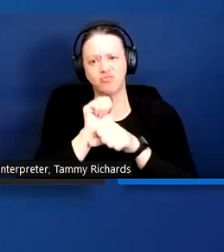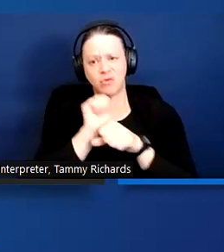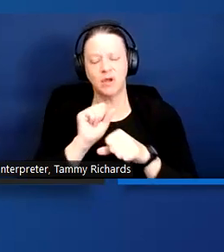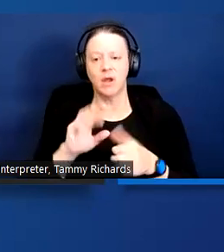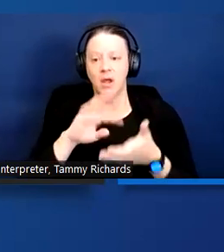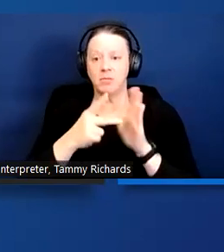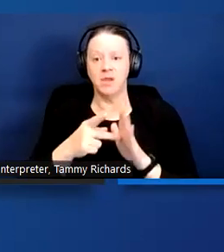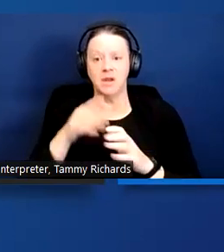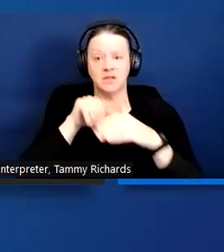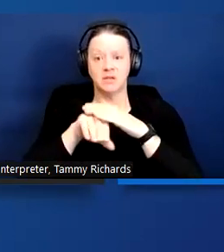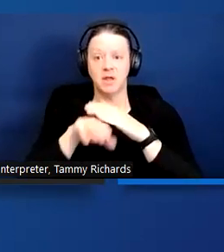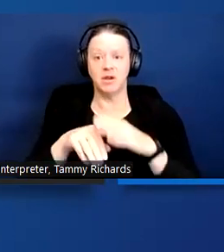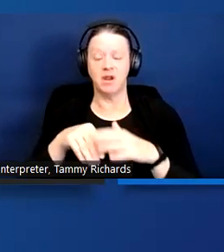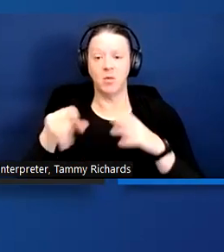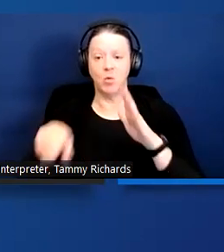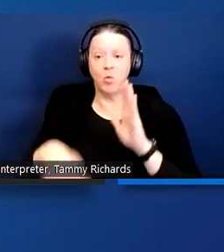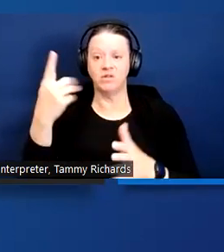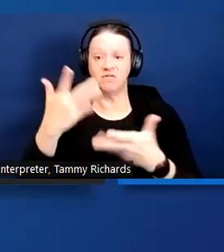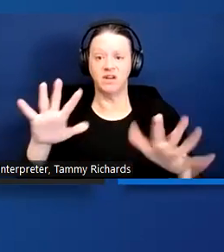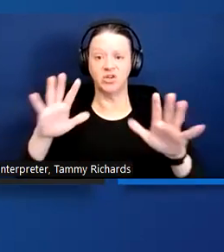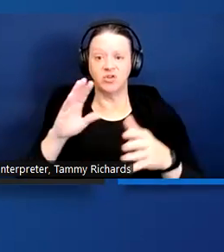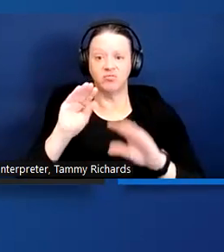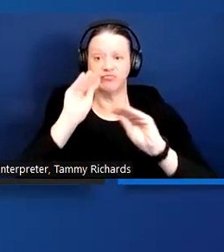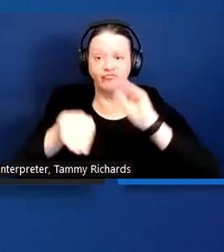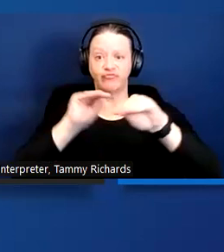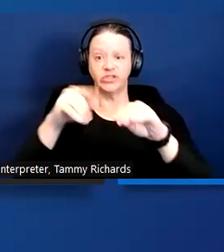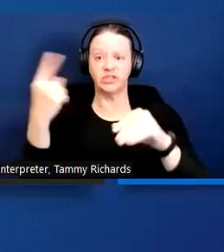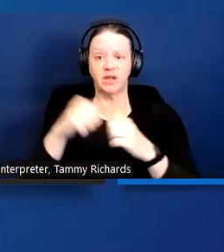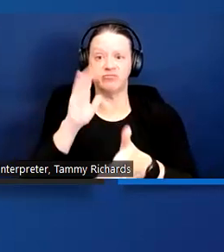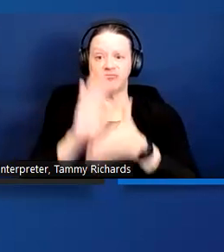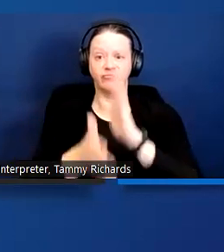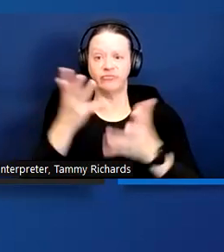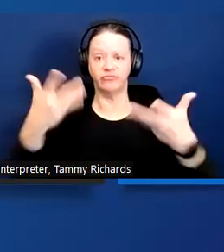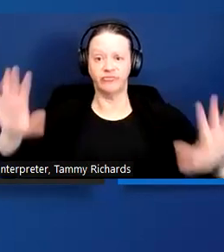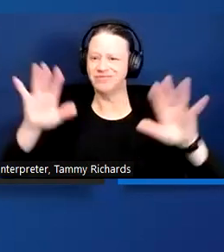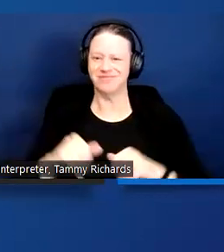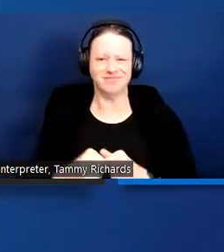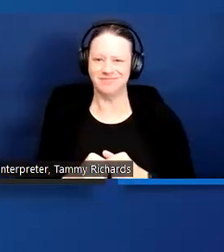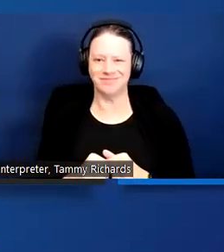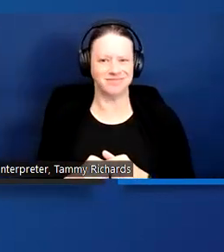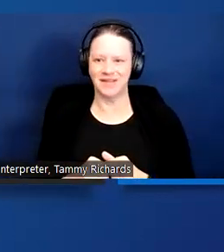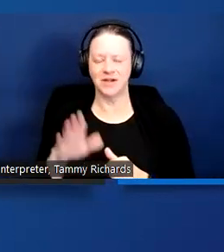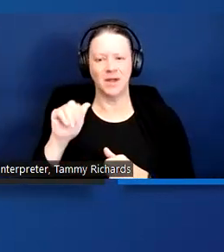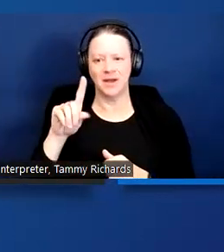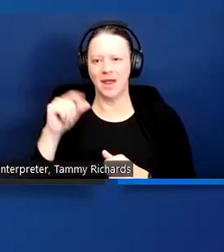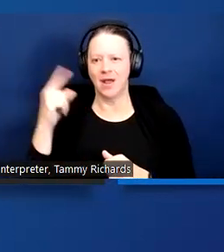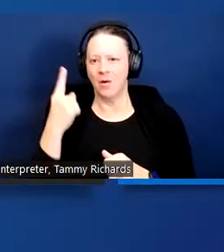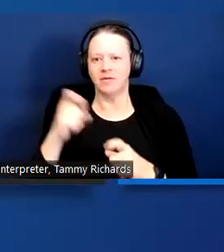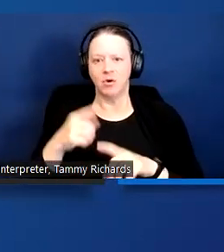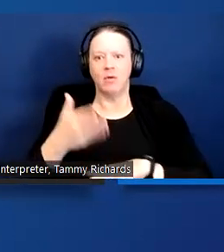done. So that's the takeaway here, is under ADA, we're always trying to make those improvements.